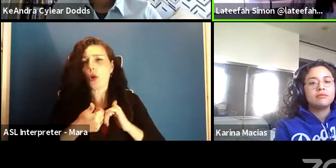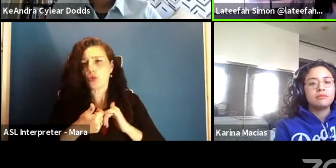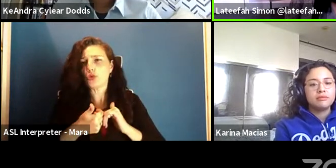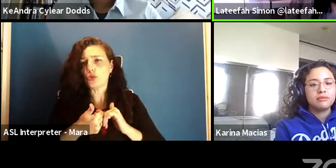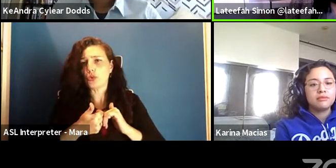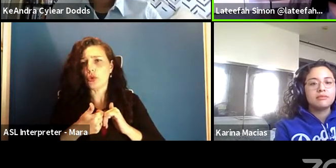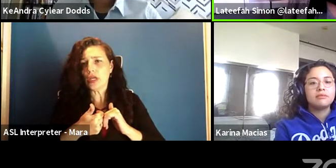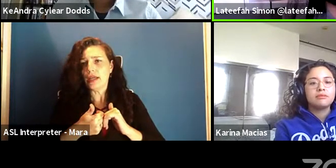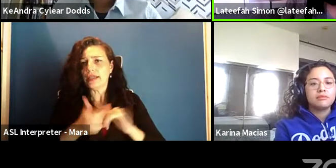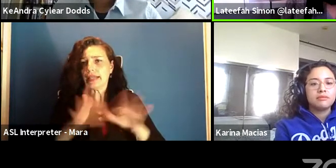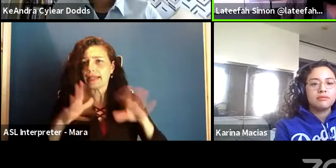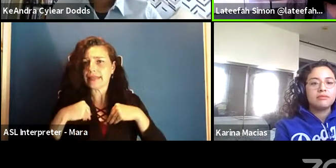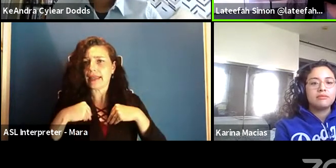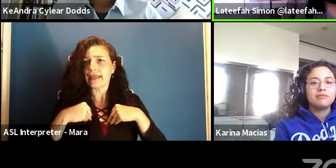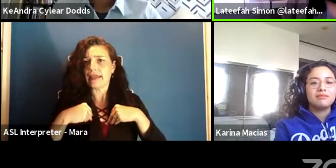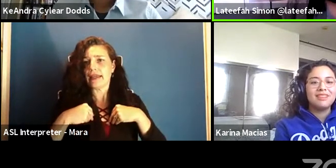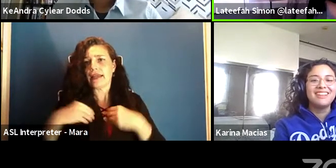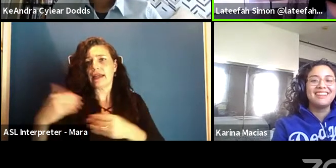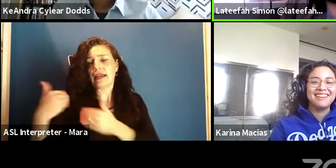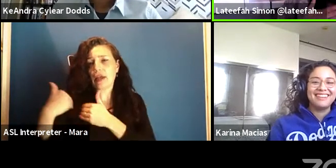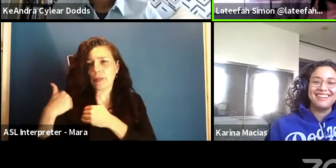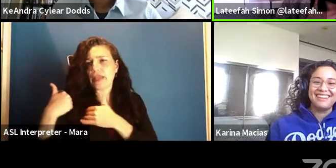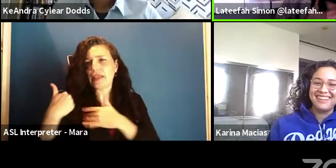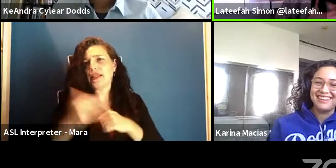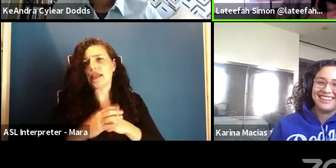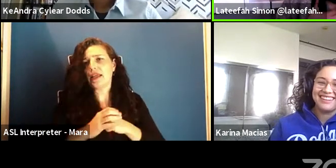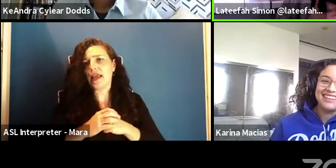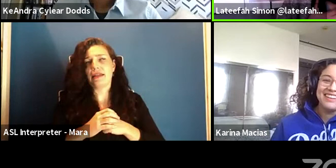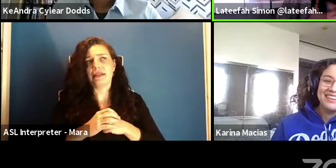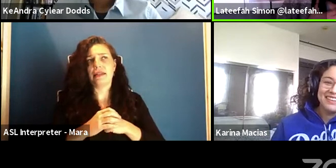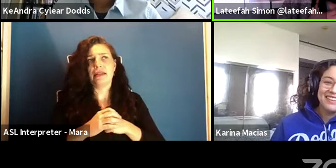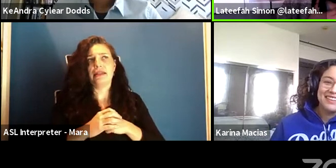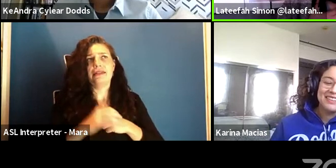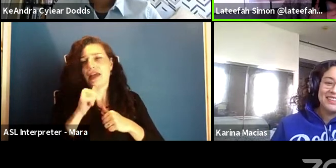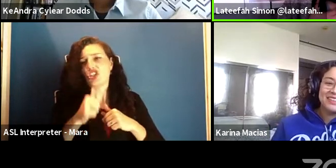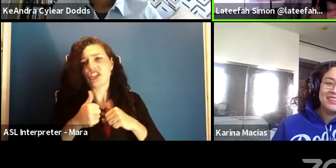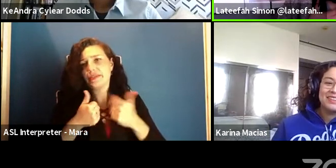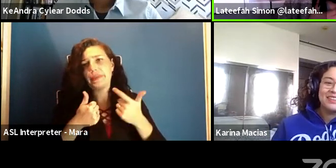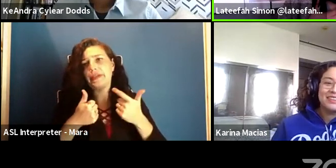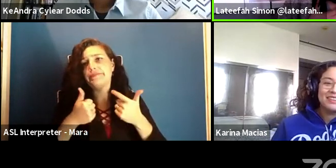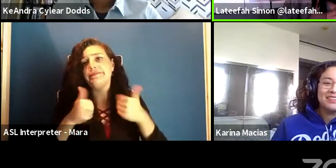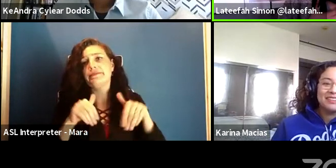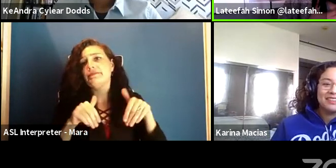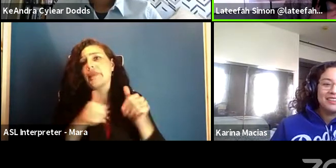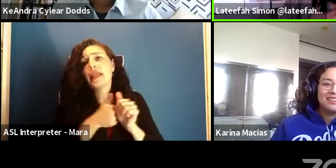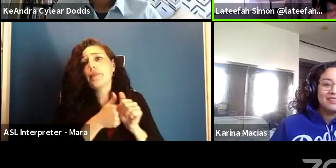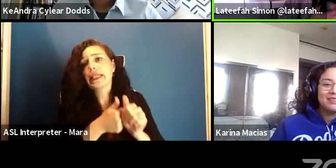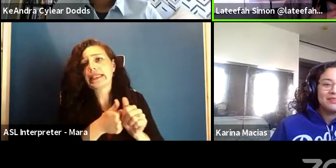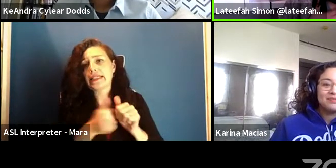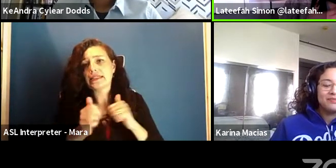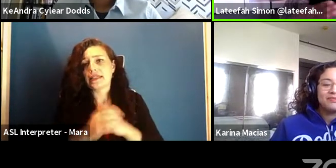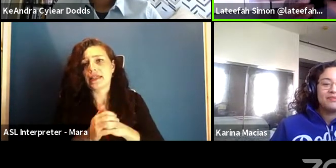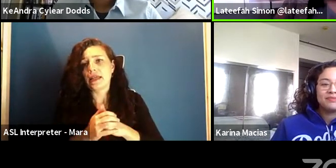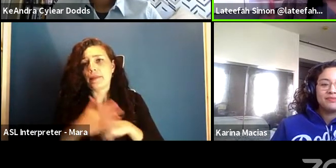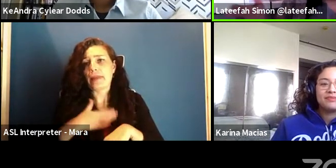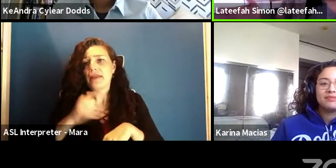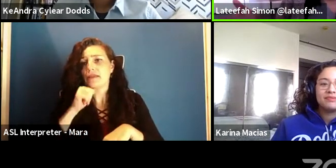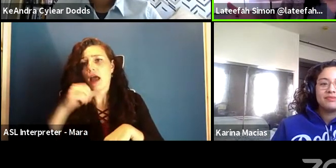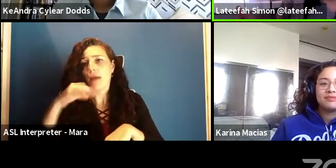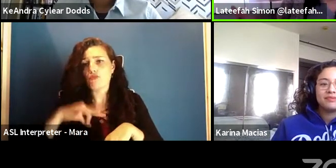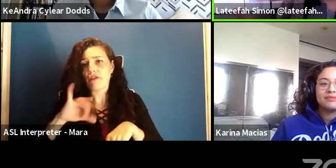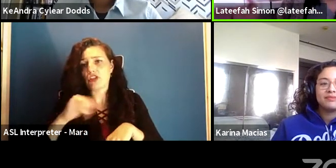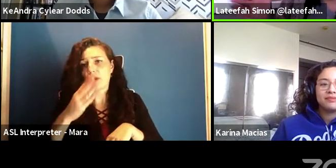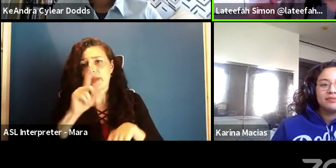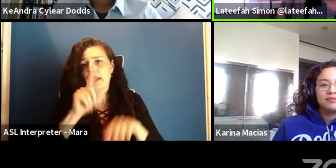you were talking, I said, I think I have to out myself because again, my nonprofit job makes it so that I can take 2 or 3 hours off every other week and lead a